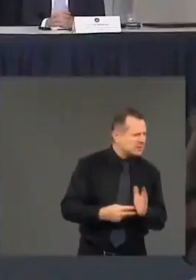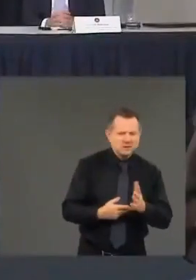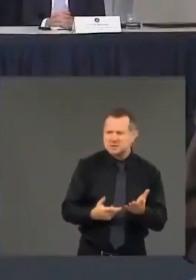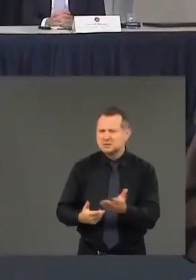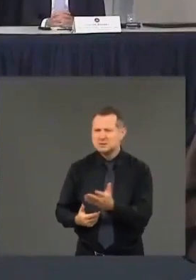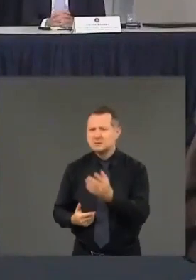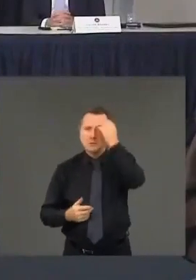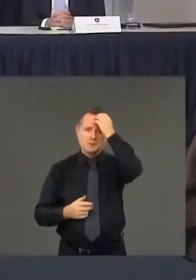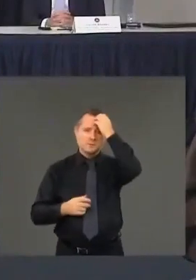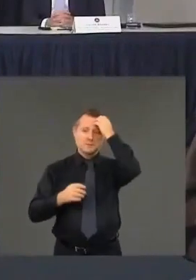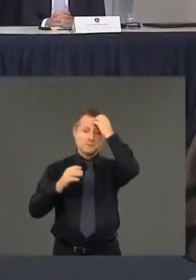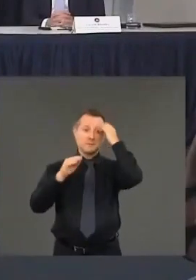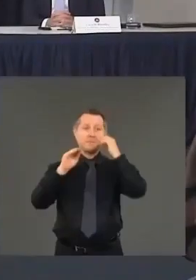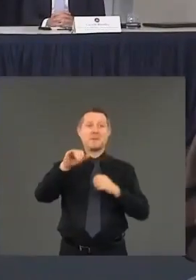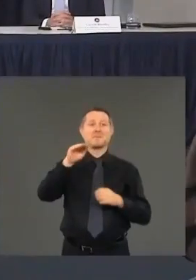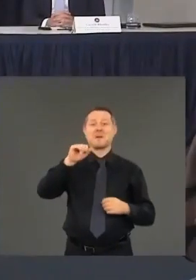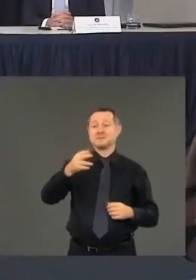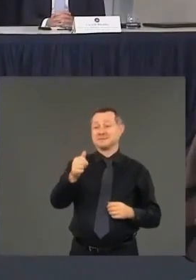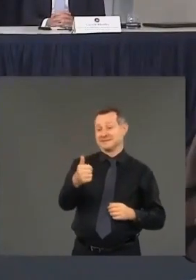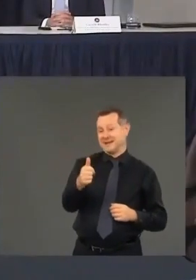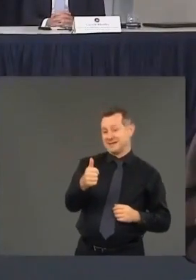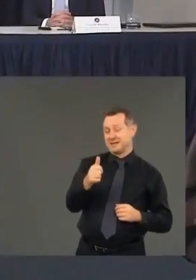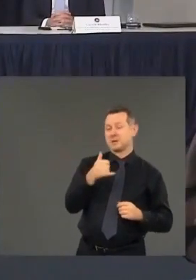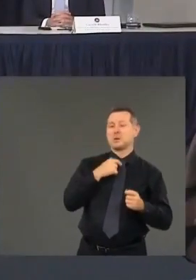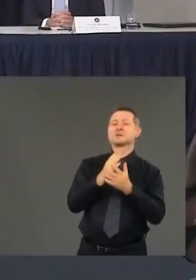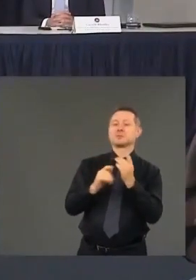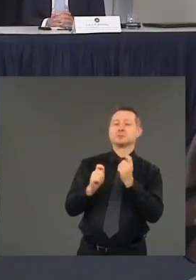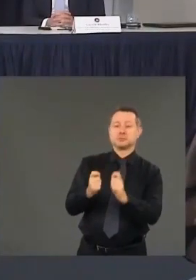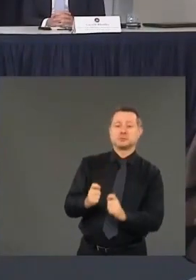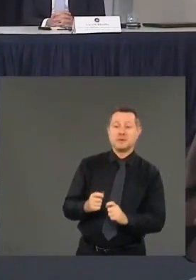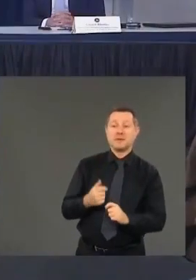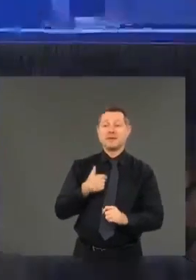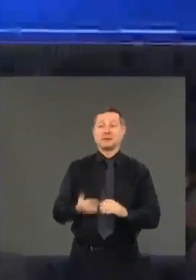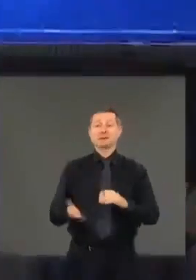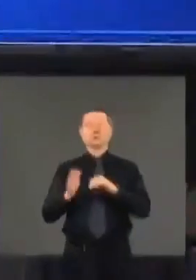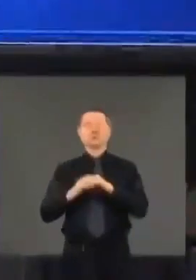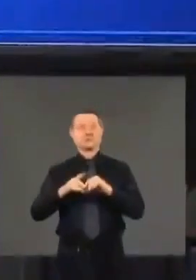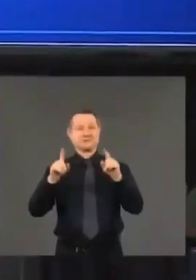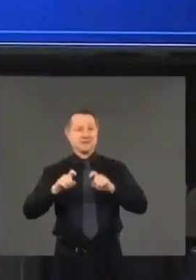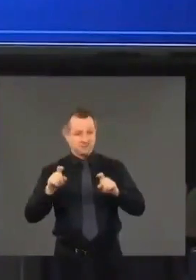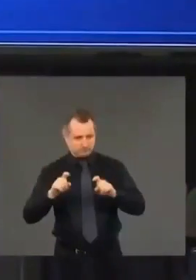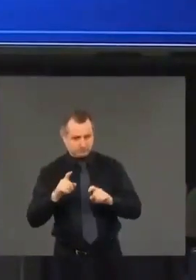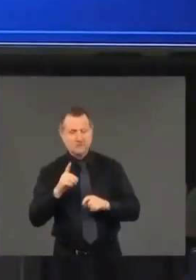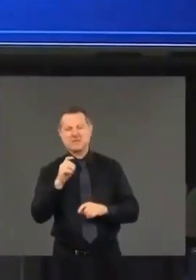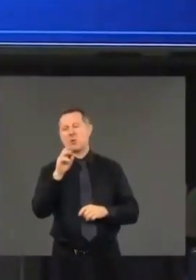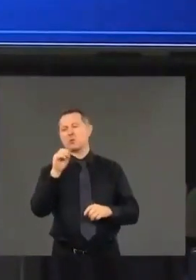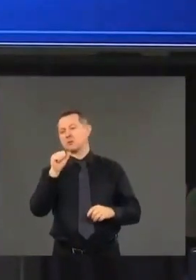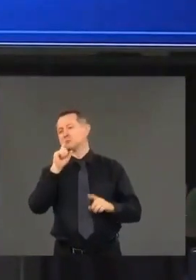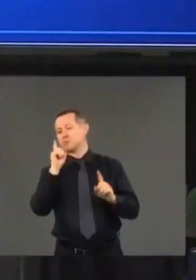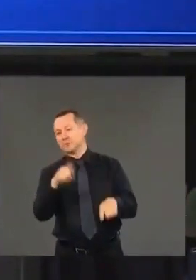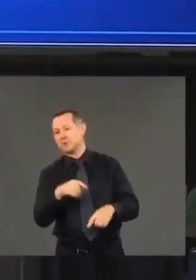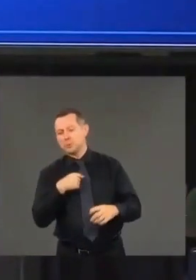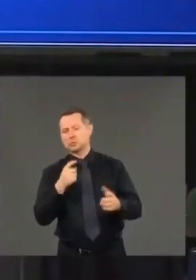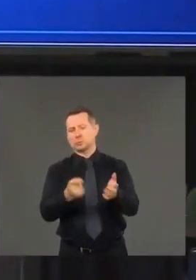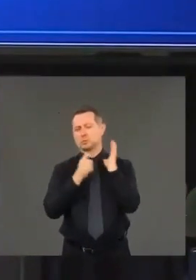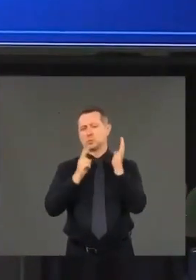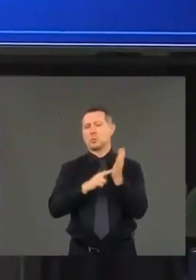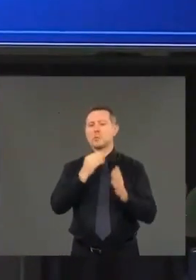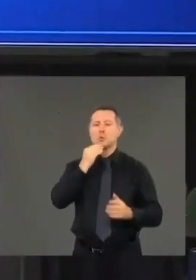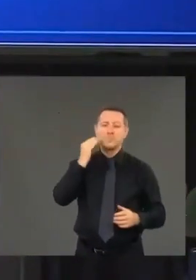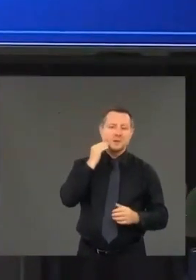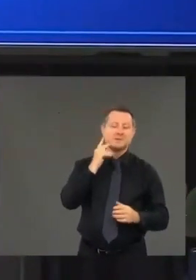May 10th, we did a couple of things. We then had increased testing capacity, and so we mandated that nursing homes do testing twice weekly